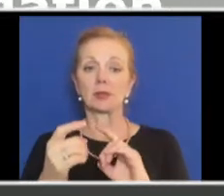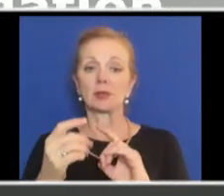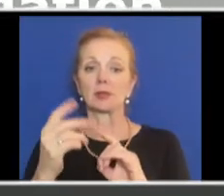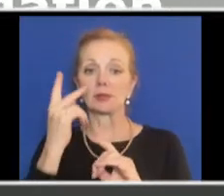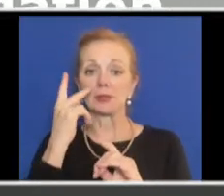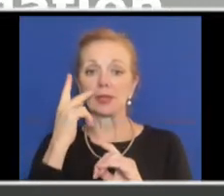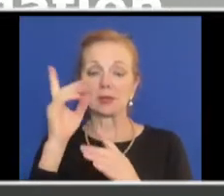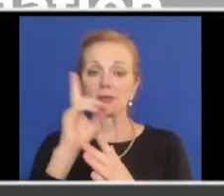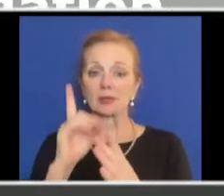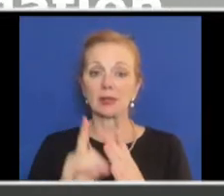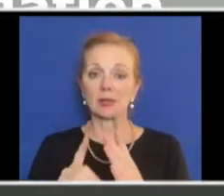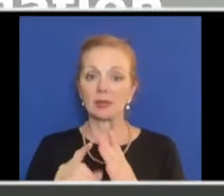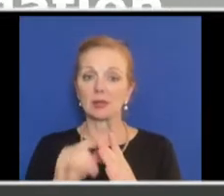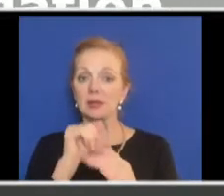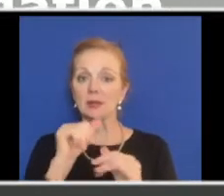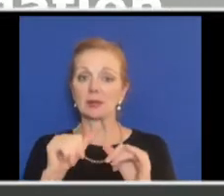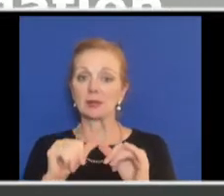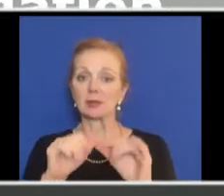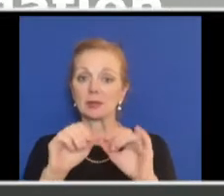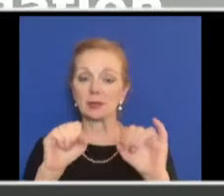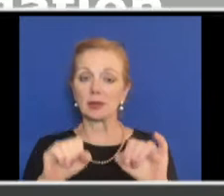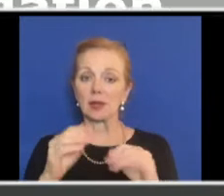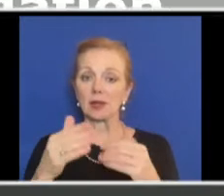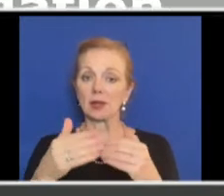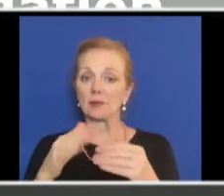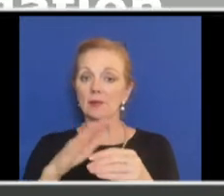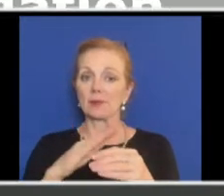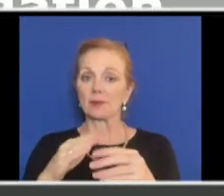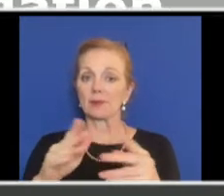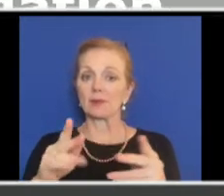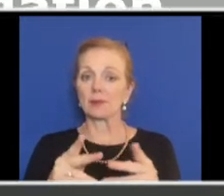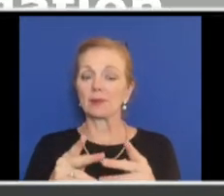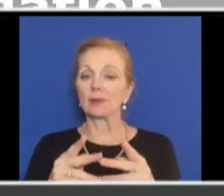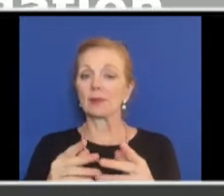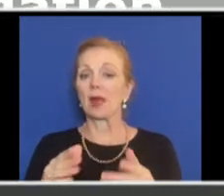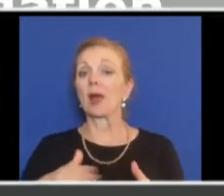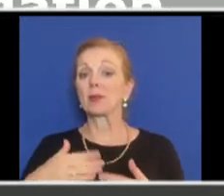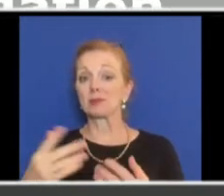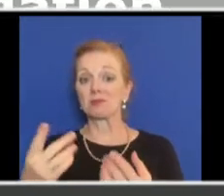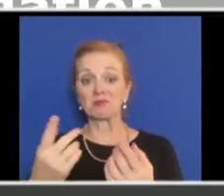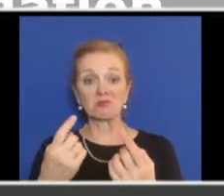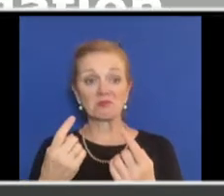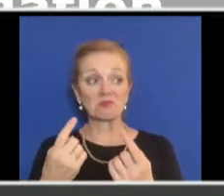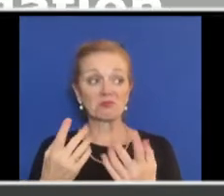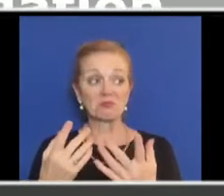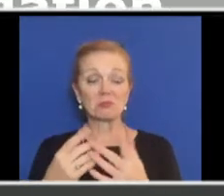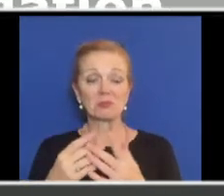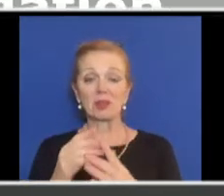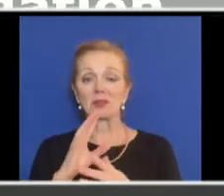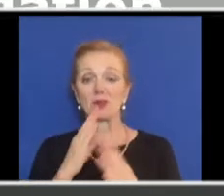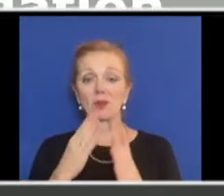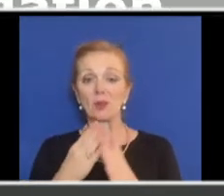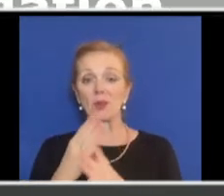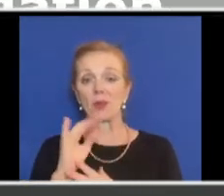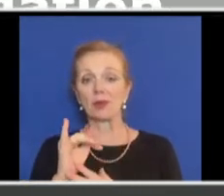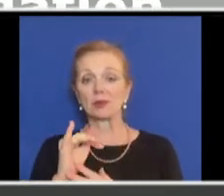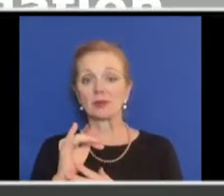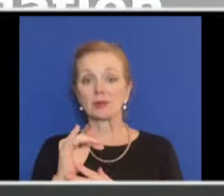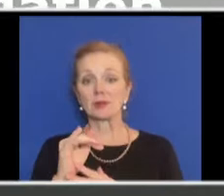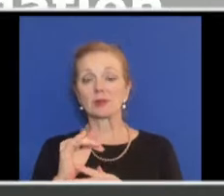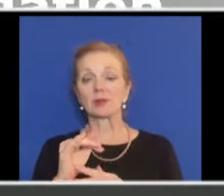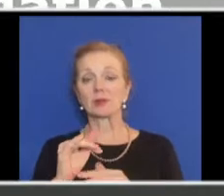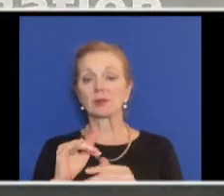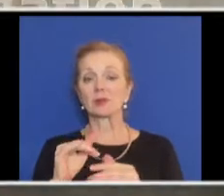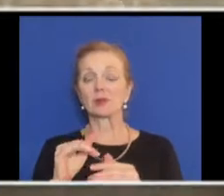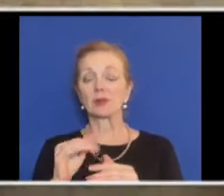it is inconsistent with that neighborhood one place type but we'll be happy to take any questions and and talk through those following the petitioner's